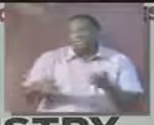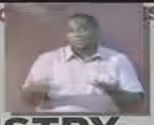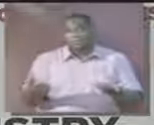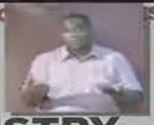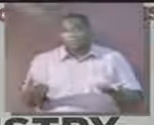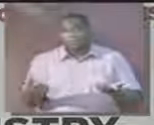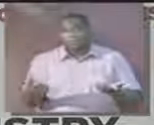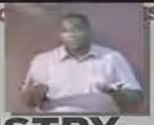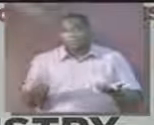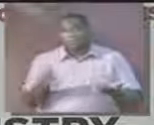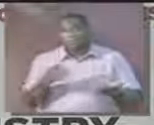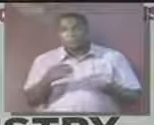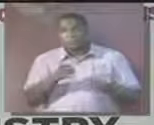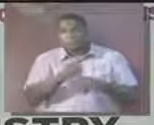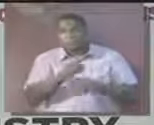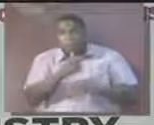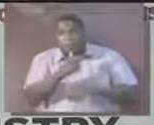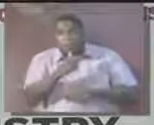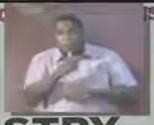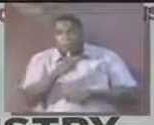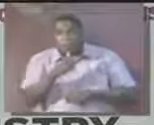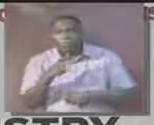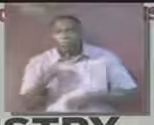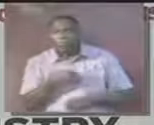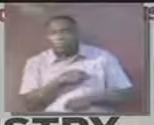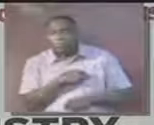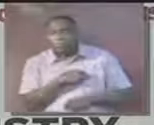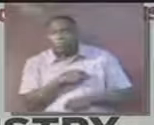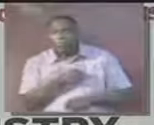to ourselves to retrieve the position.